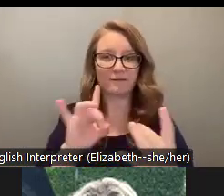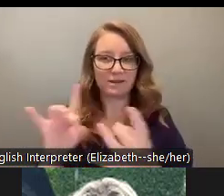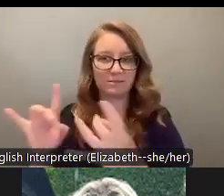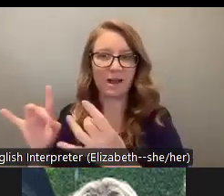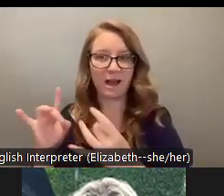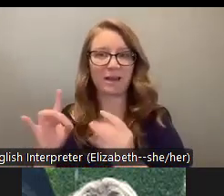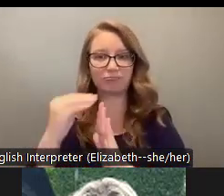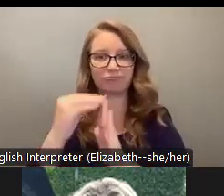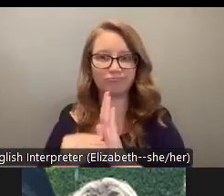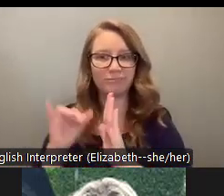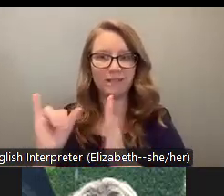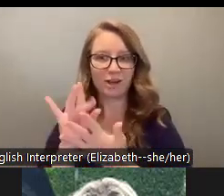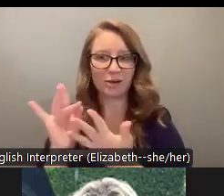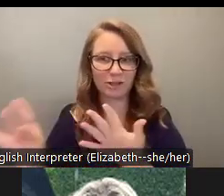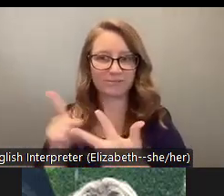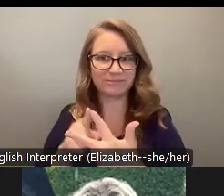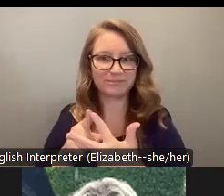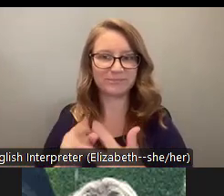on this option.